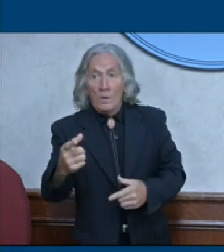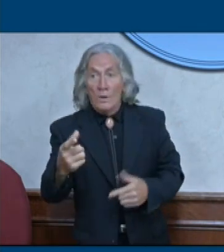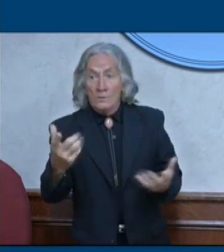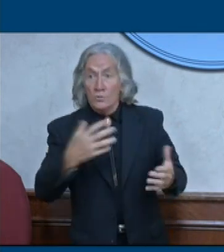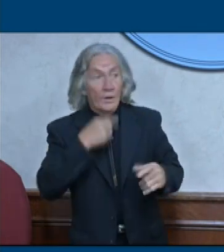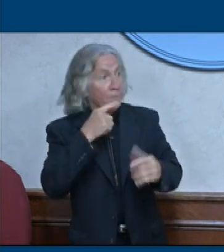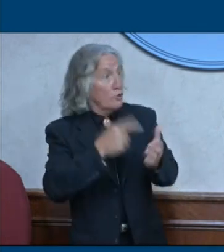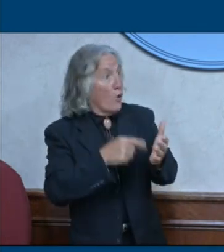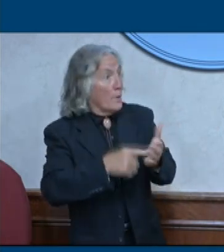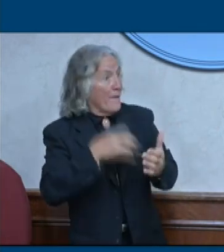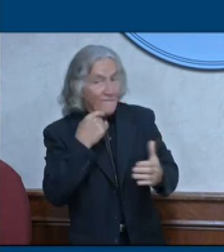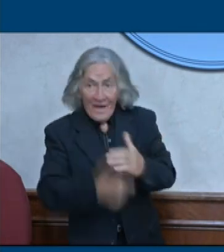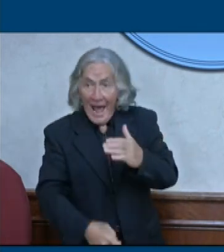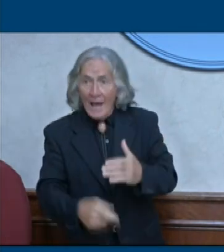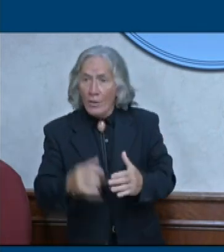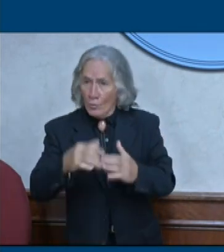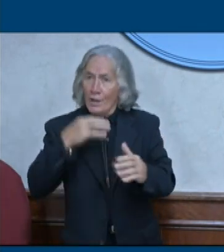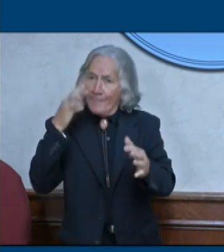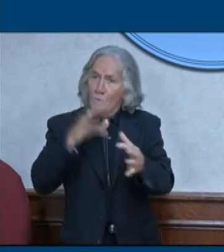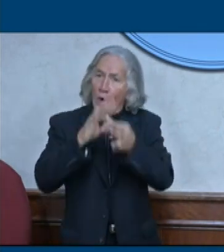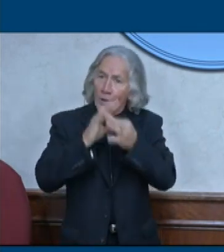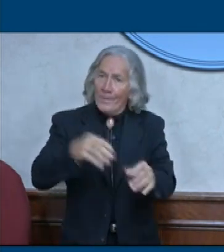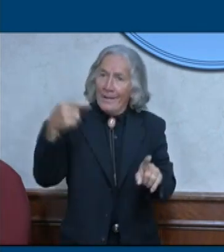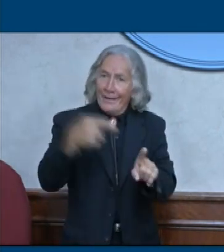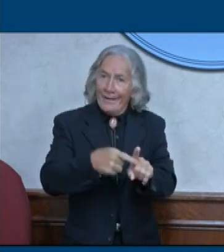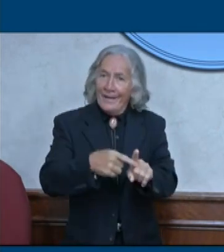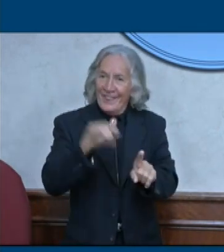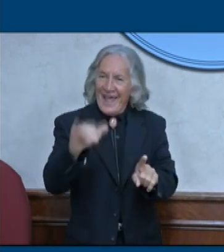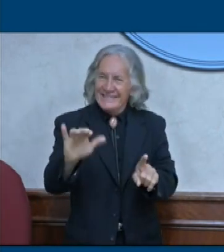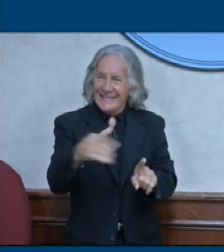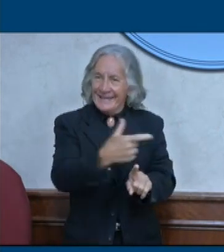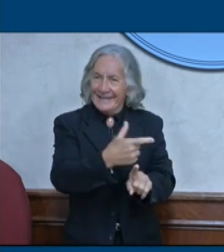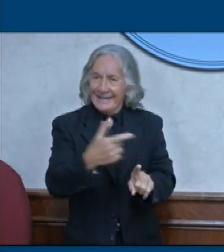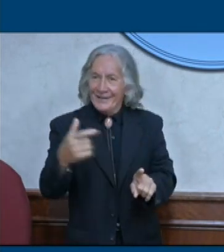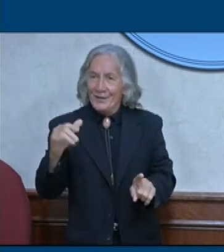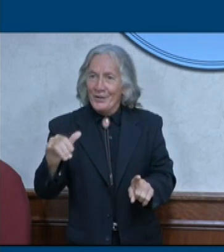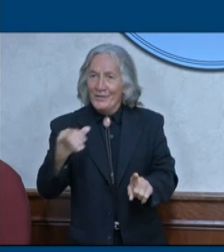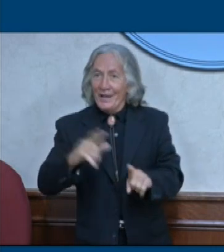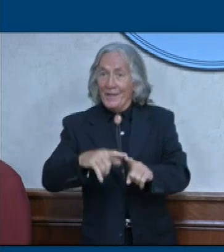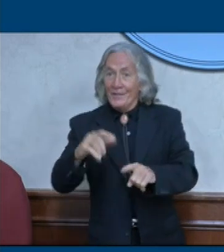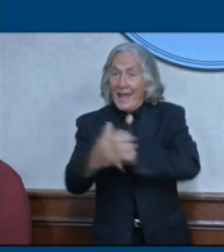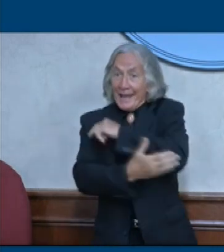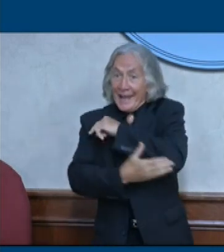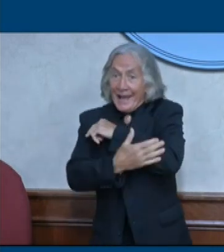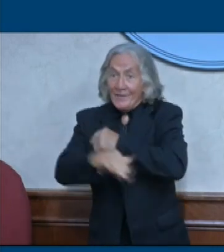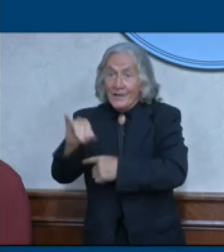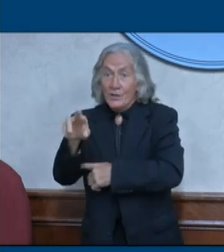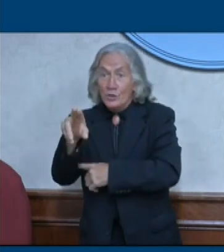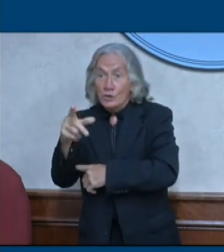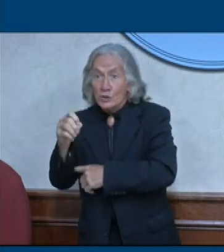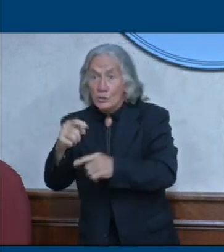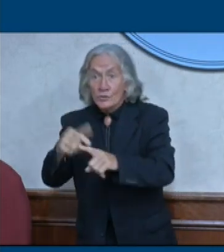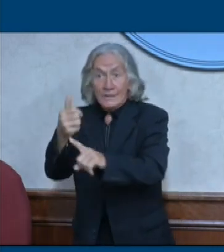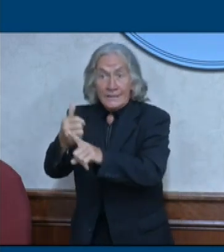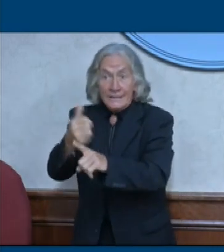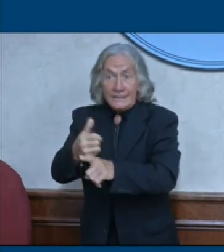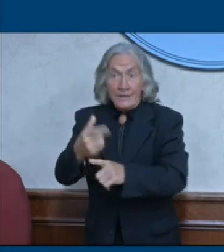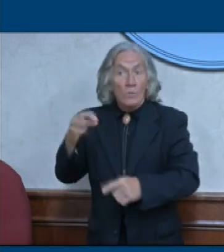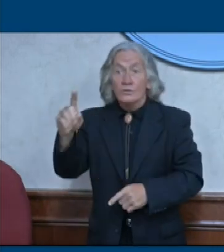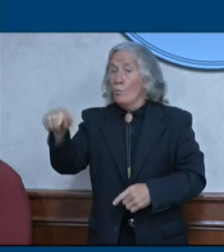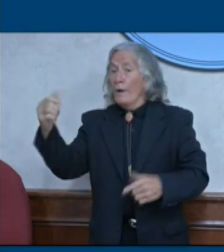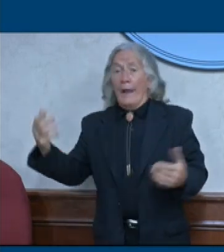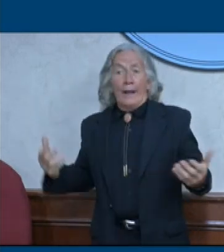April? That's exactly what I'm talking about. Hidalgo. What I'm talking about is the county judge, whether it be the county judge in